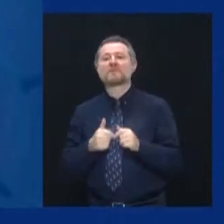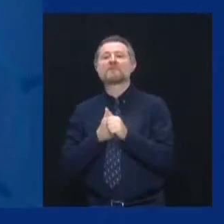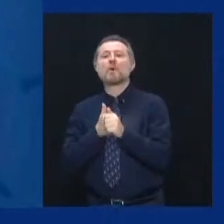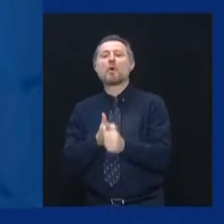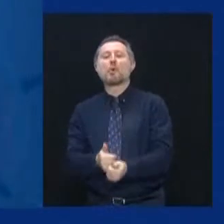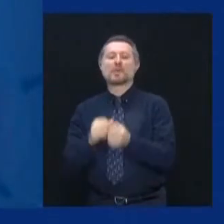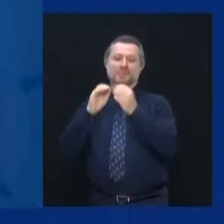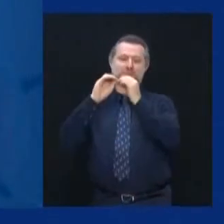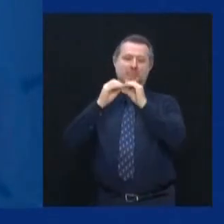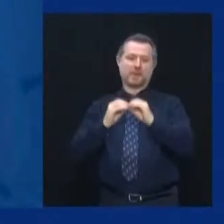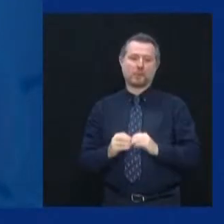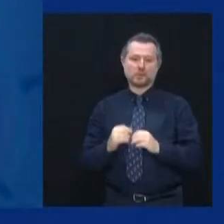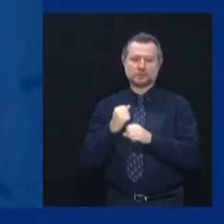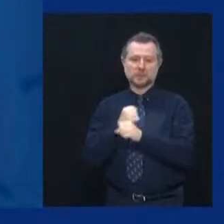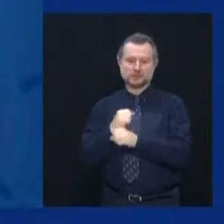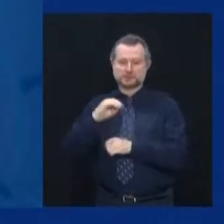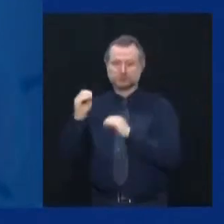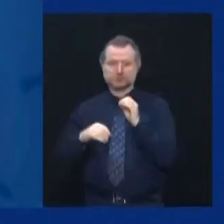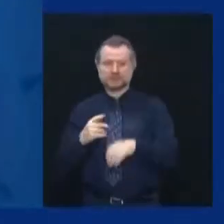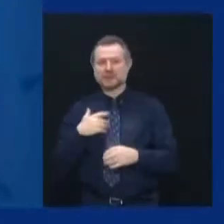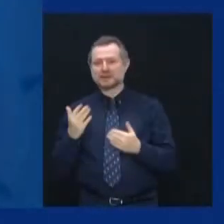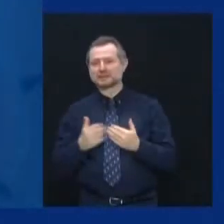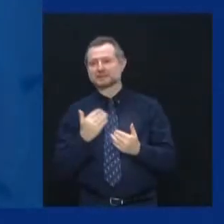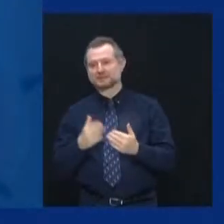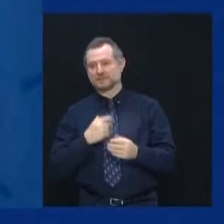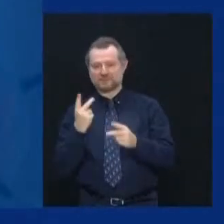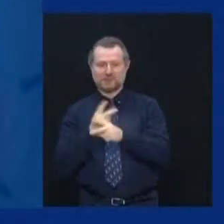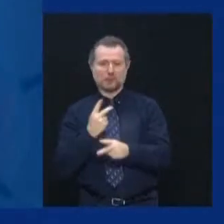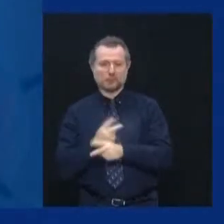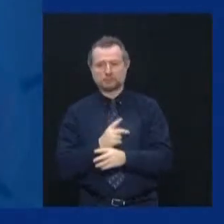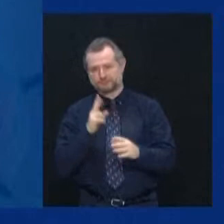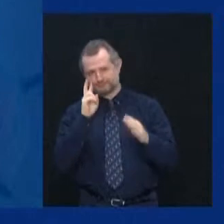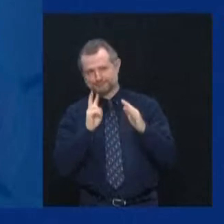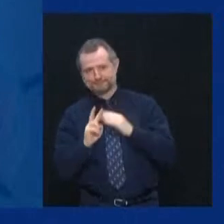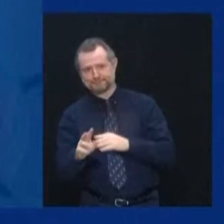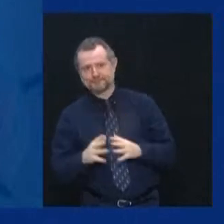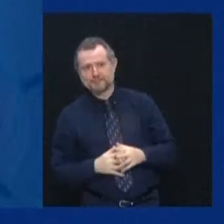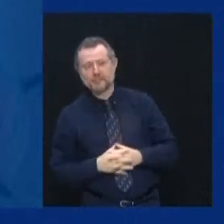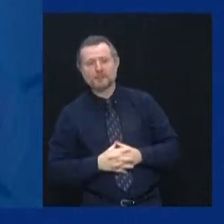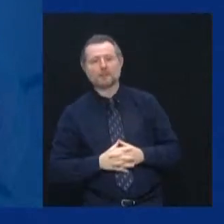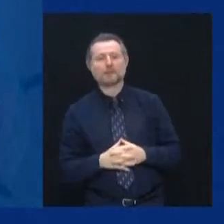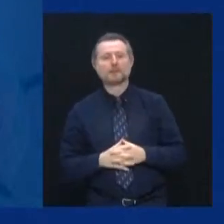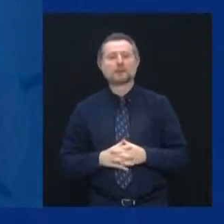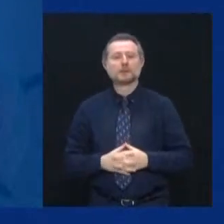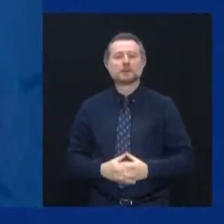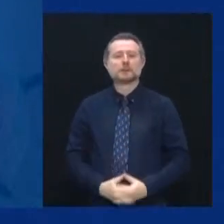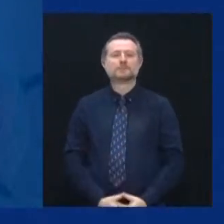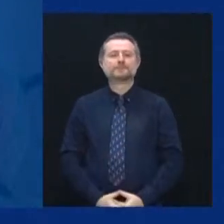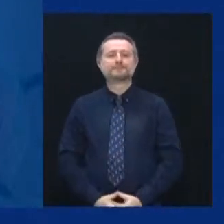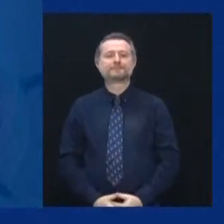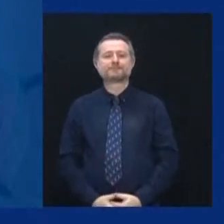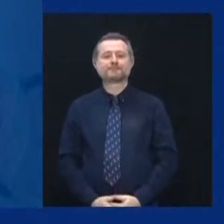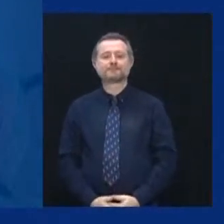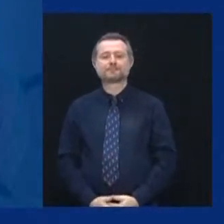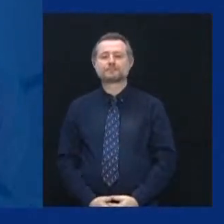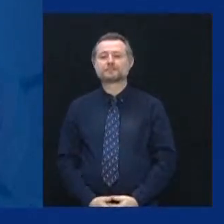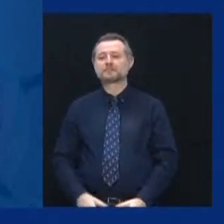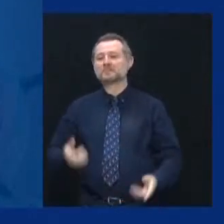math. And you can extrapolate out the numbers. And look